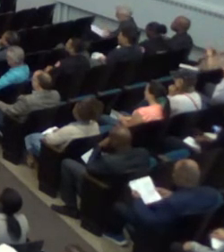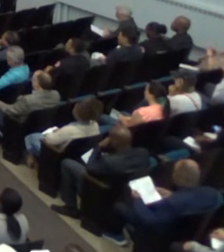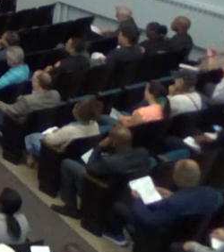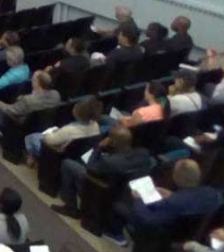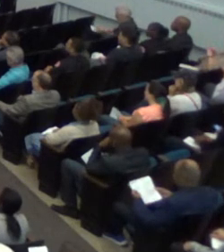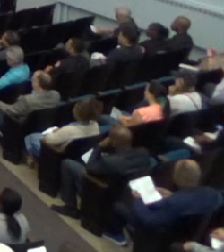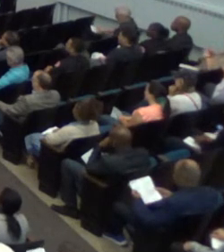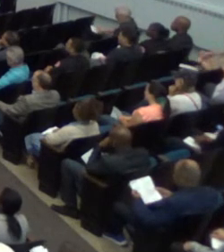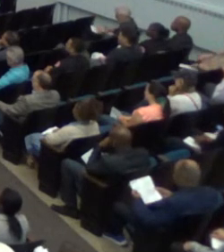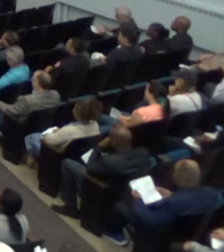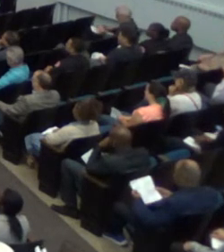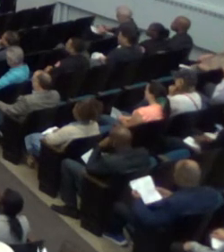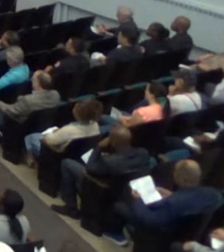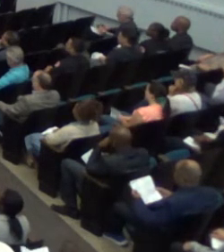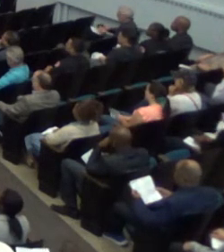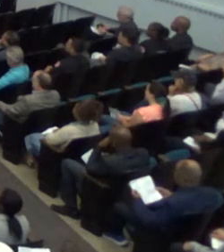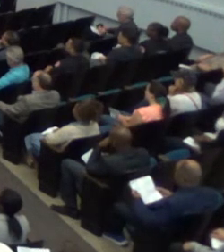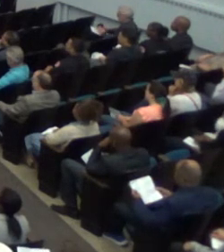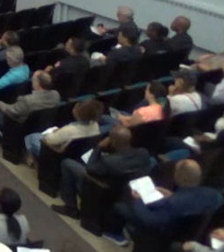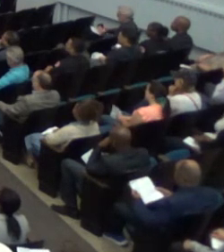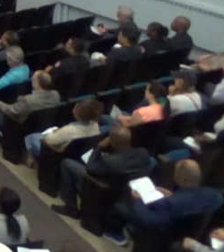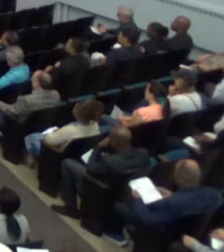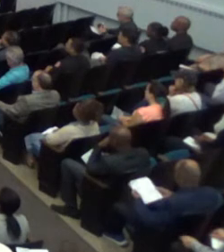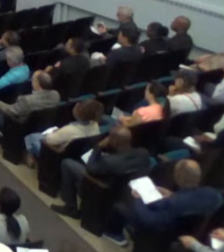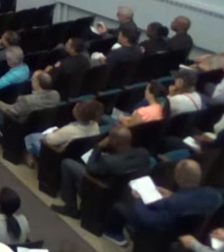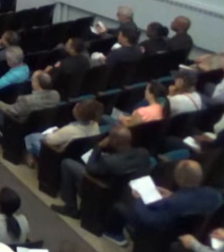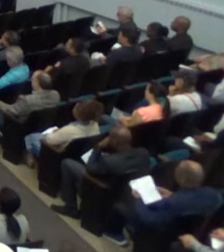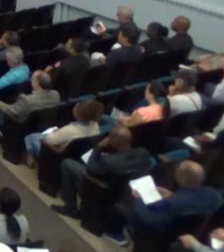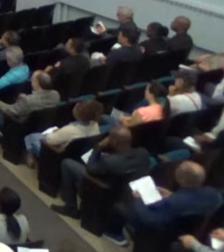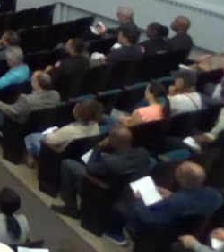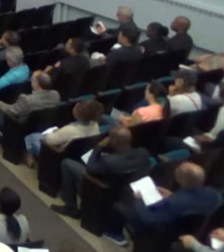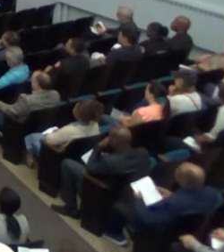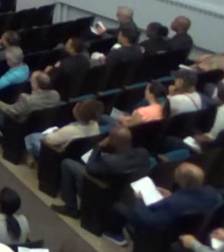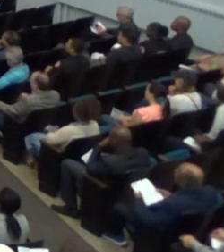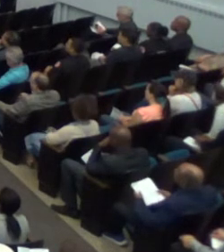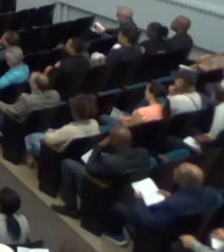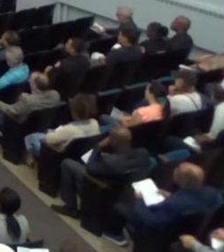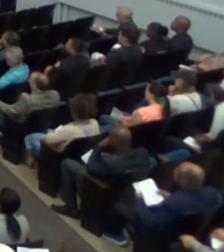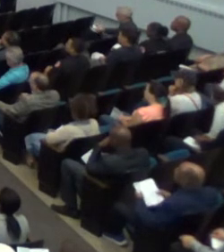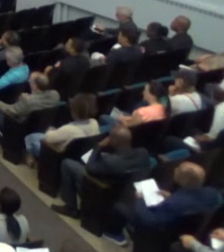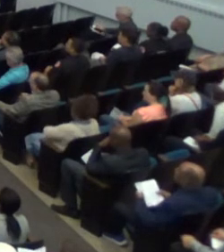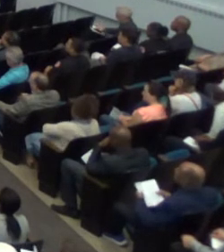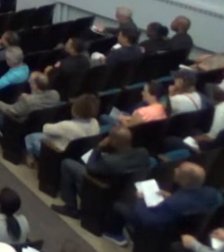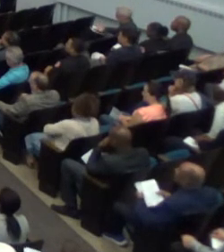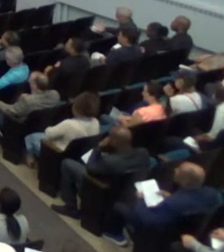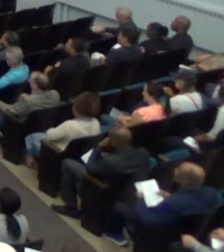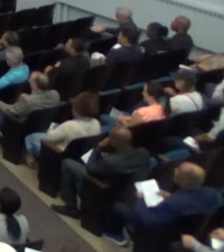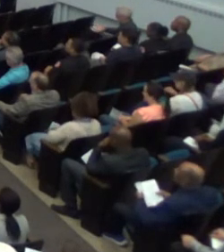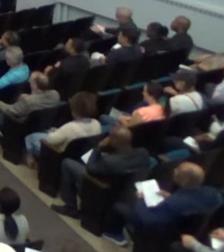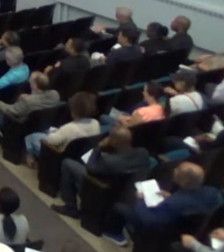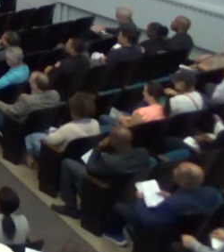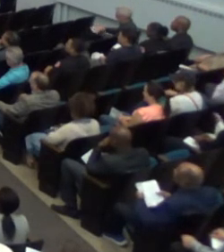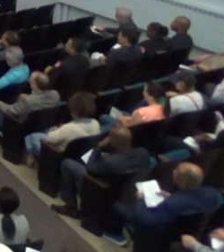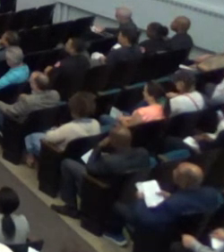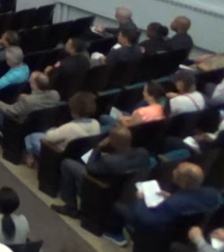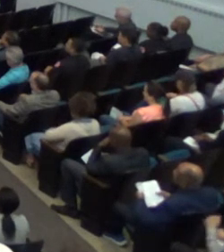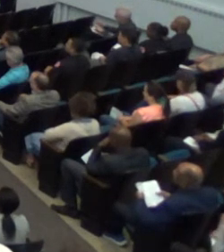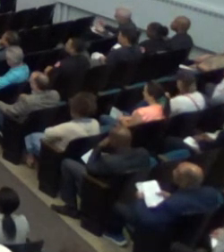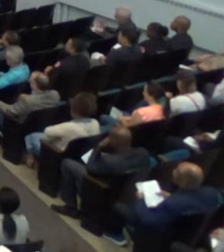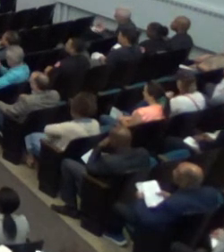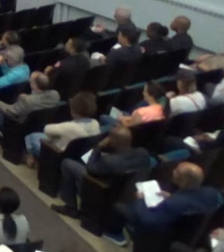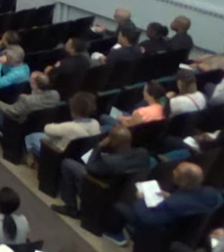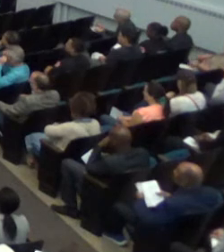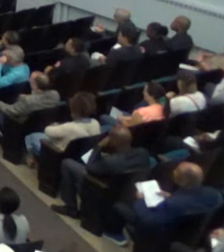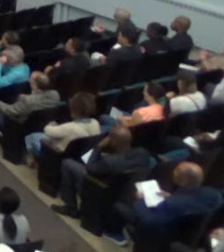hello my name is Steven Taylor and I'm one of the assistant principals here at Johnson High School we wanted to welcome everyone we're Johnson we at